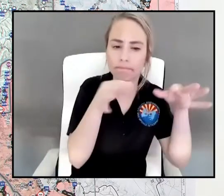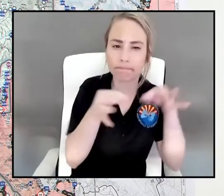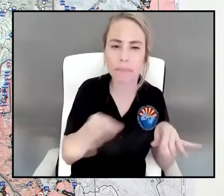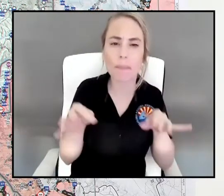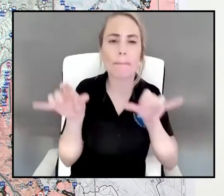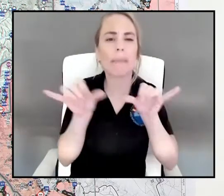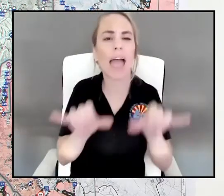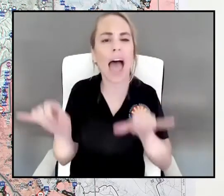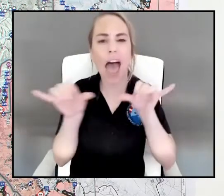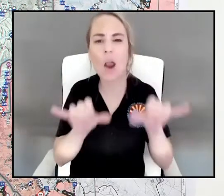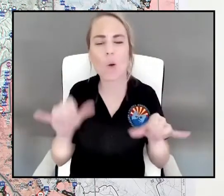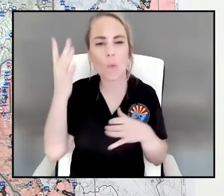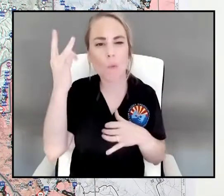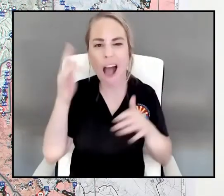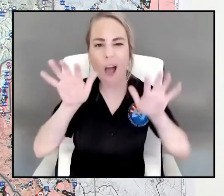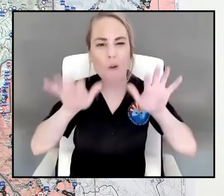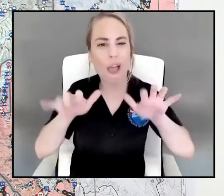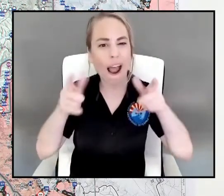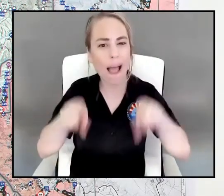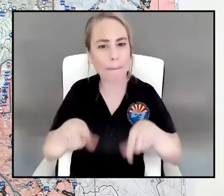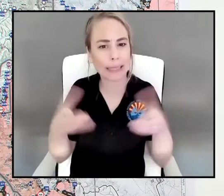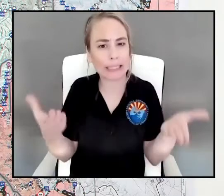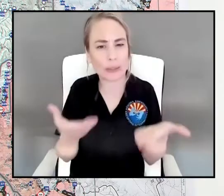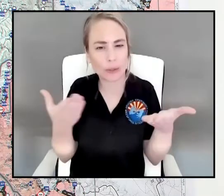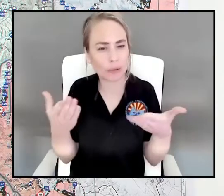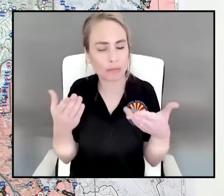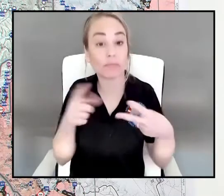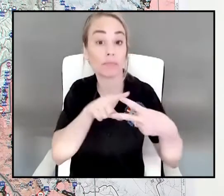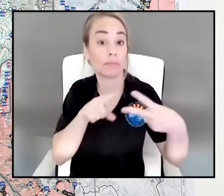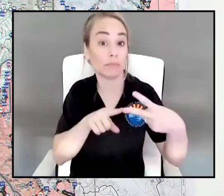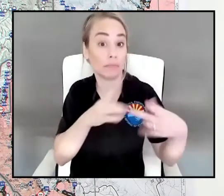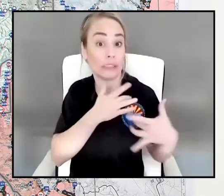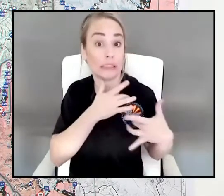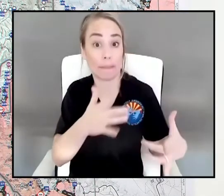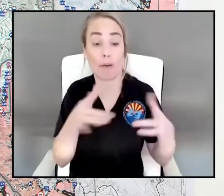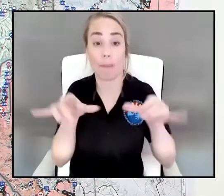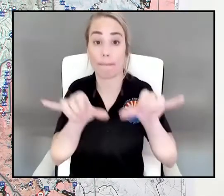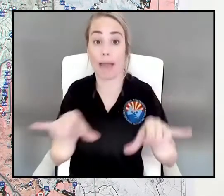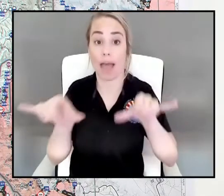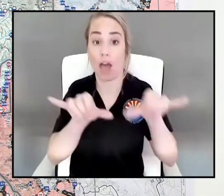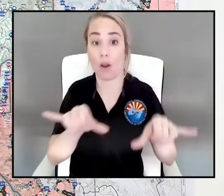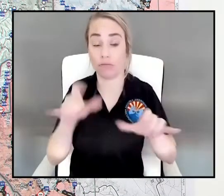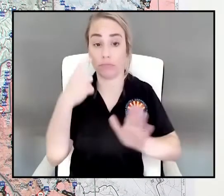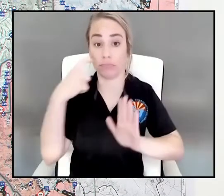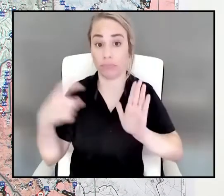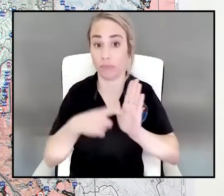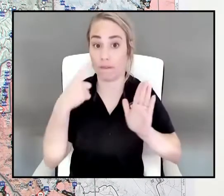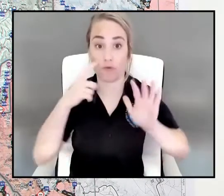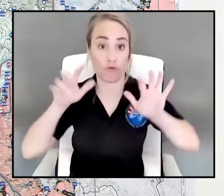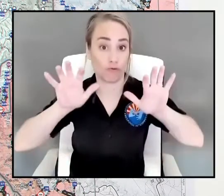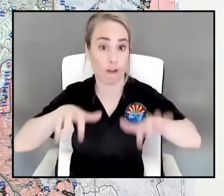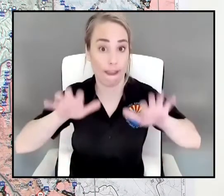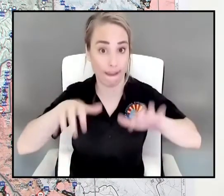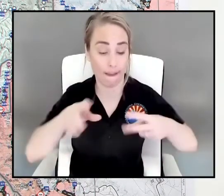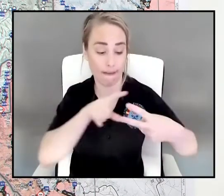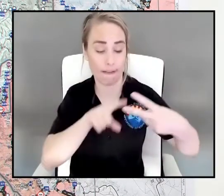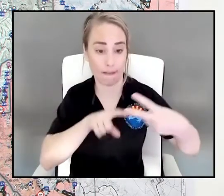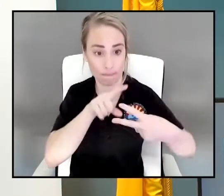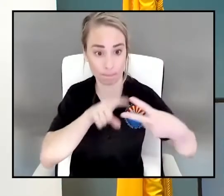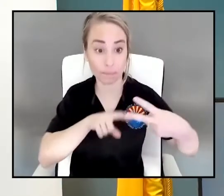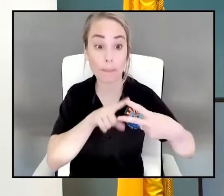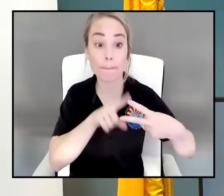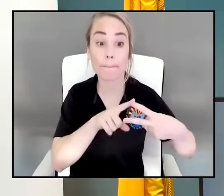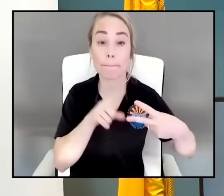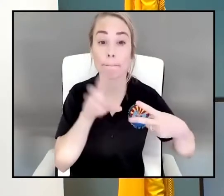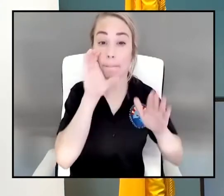rain to this area are. And there's two basic monsoon patterns that will bring rainfall to this area. The one on the left here